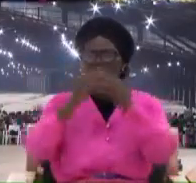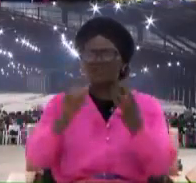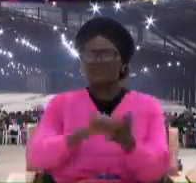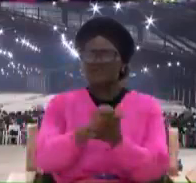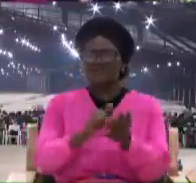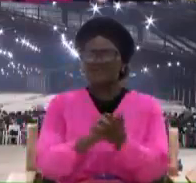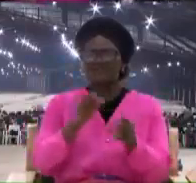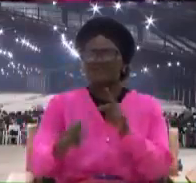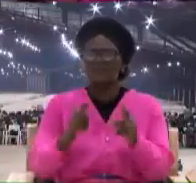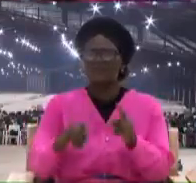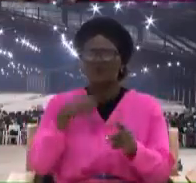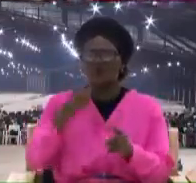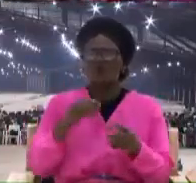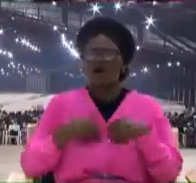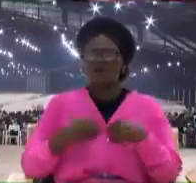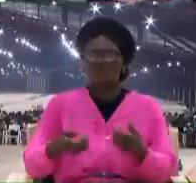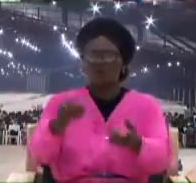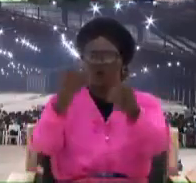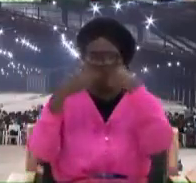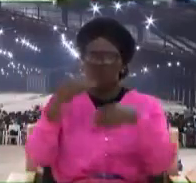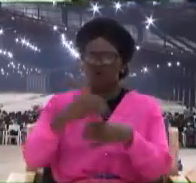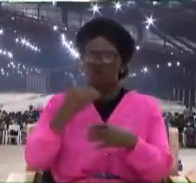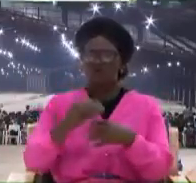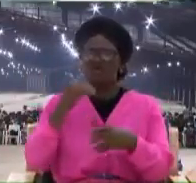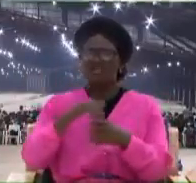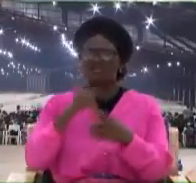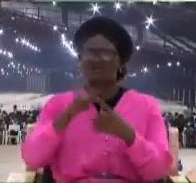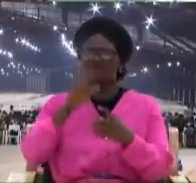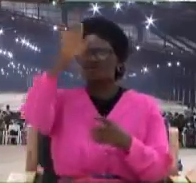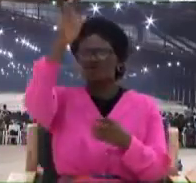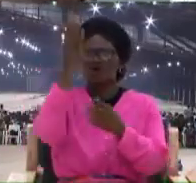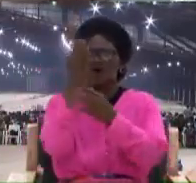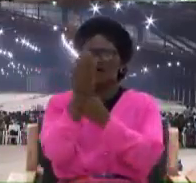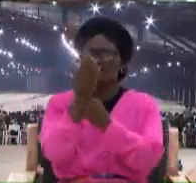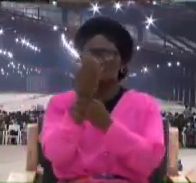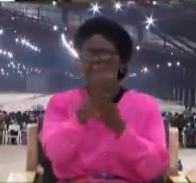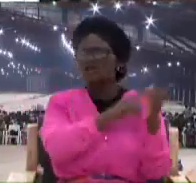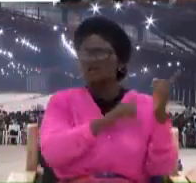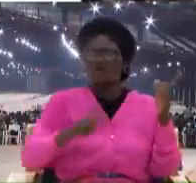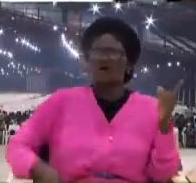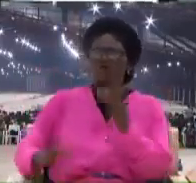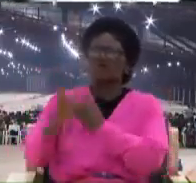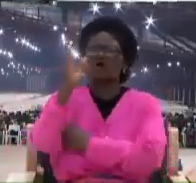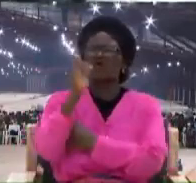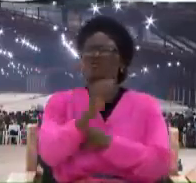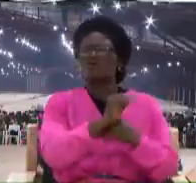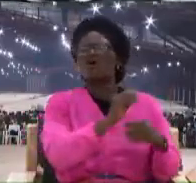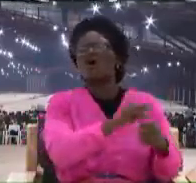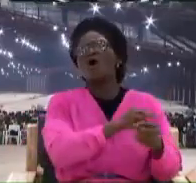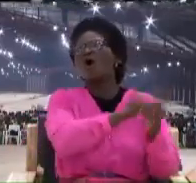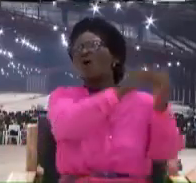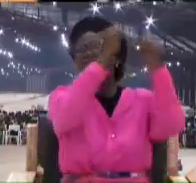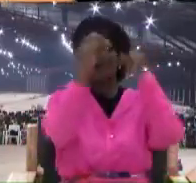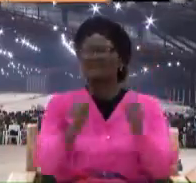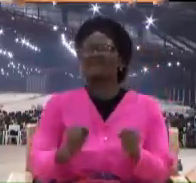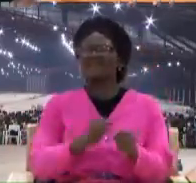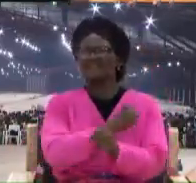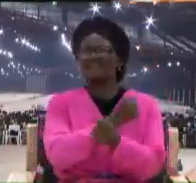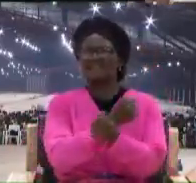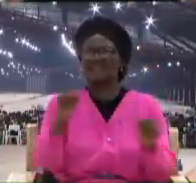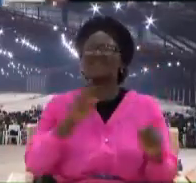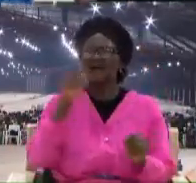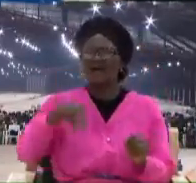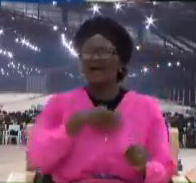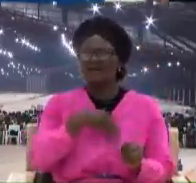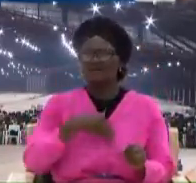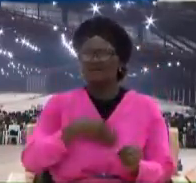have come forward into your hands. Lord God Almighty, please save their souls in Jesus' name. Let your blood